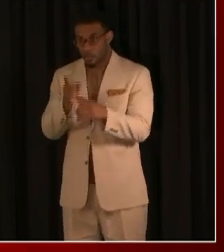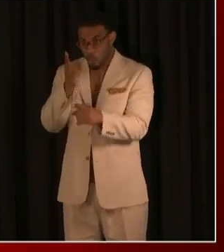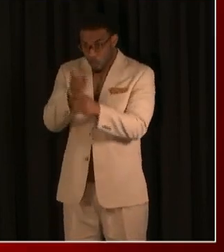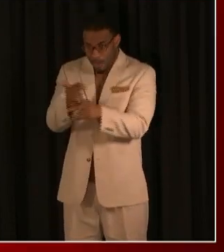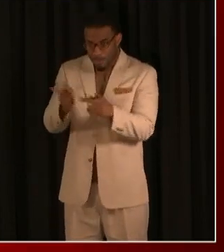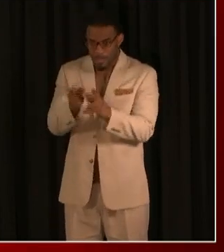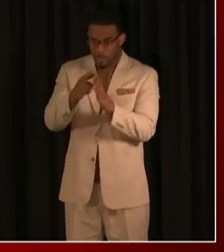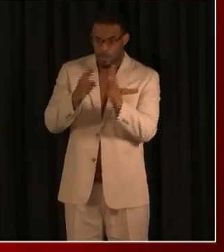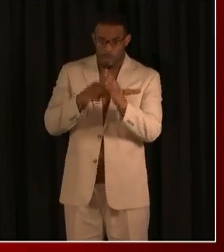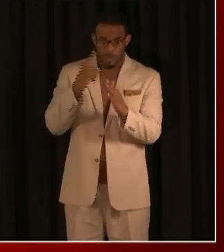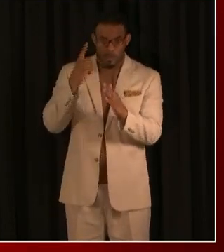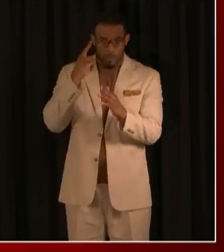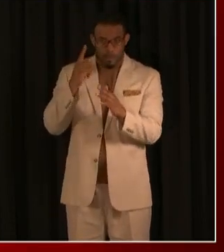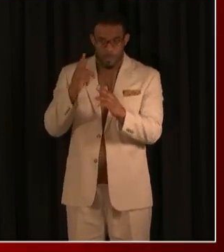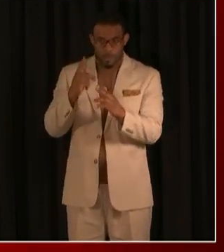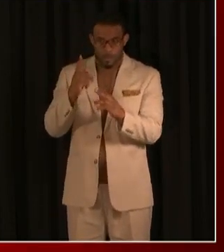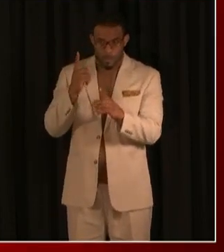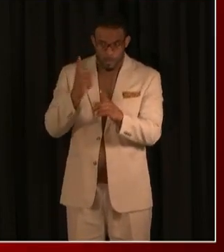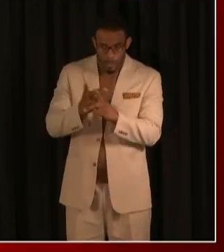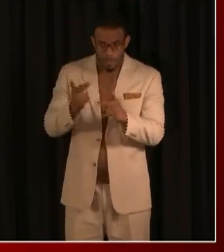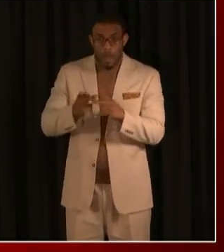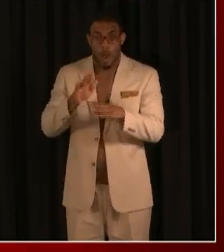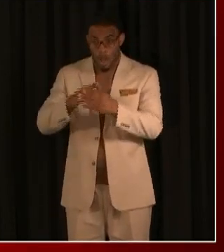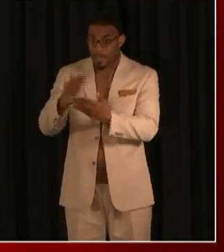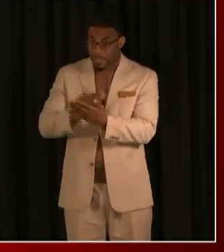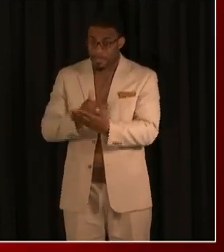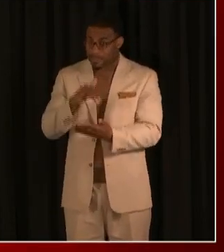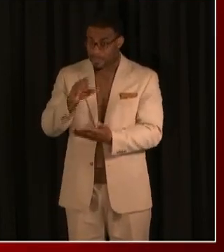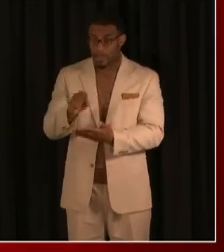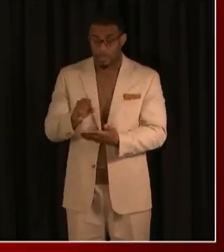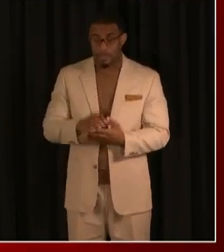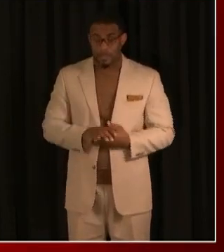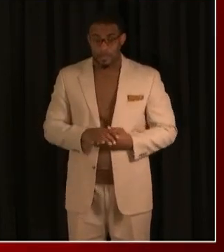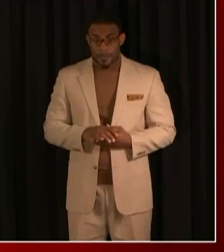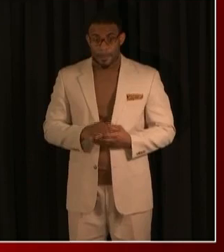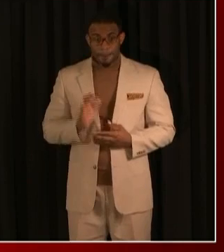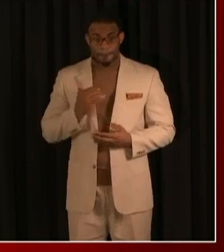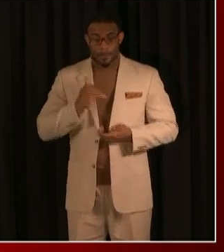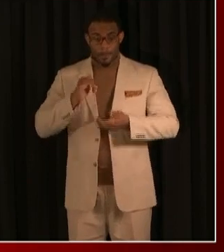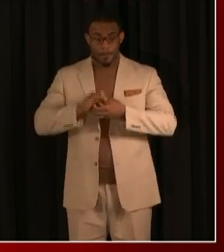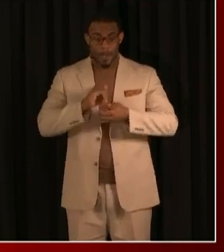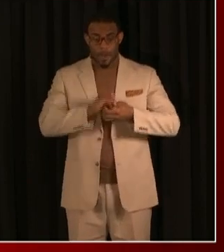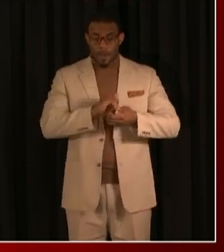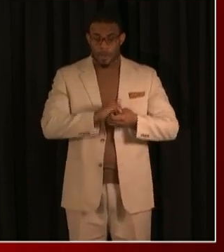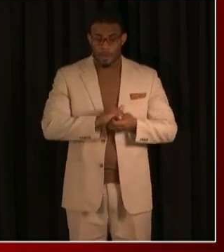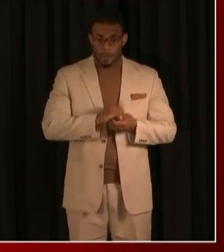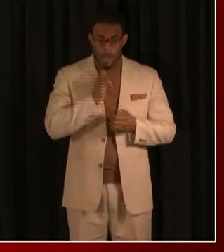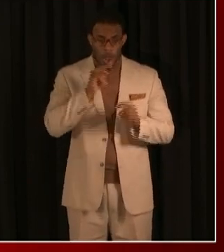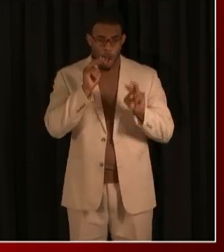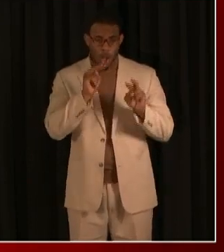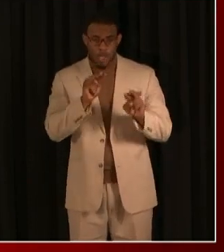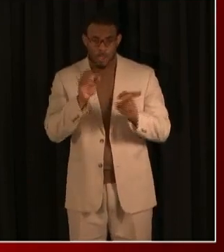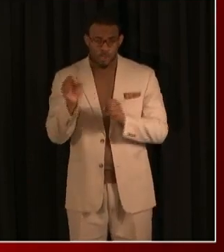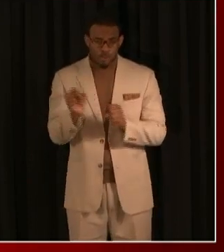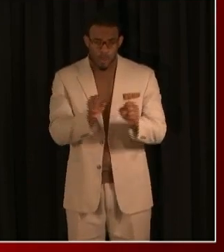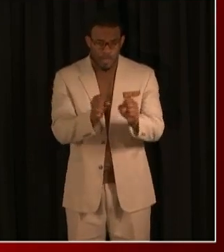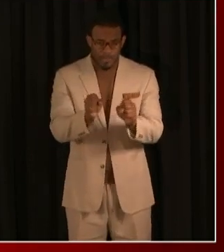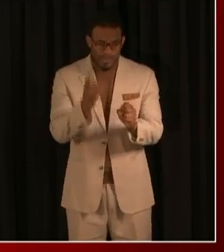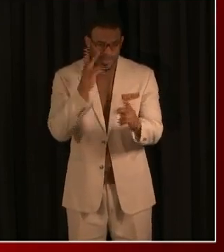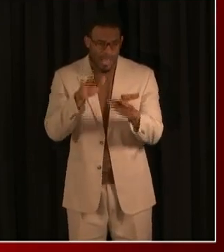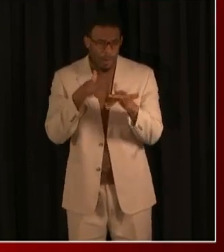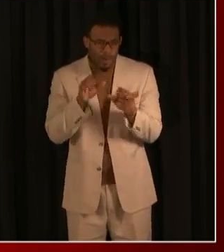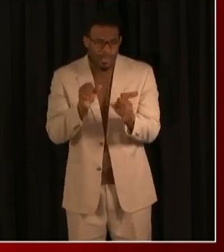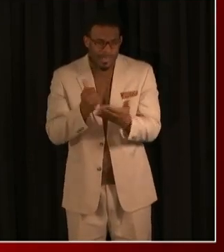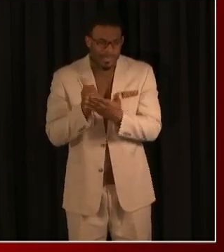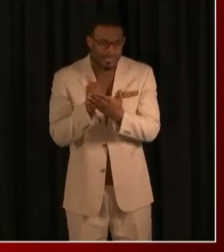connected and register for the vaccine was on the list. Our partners are looking at strategies